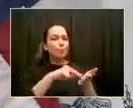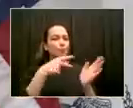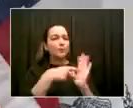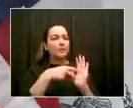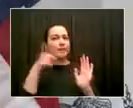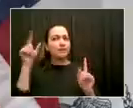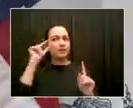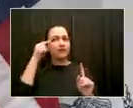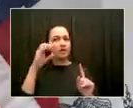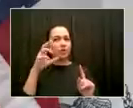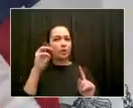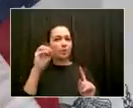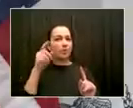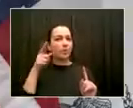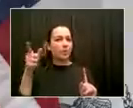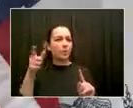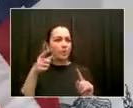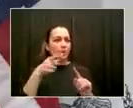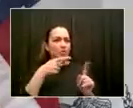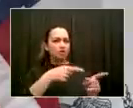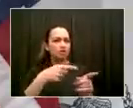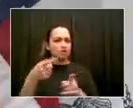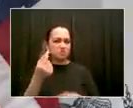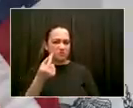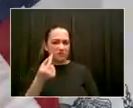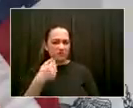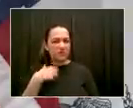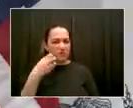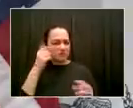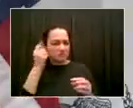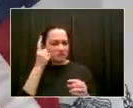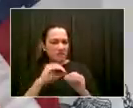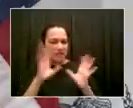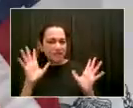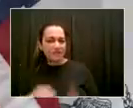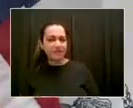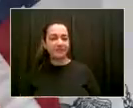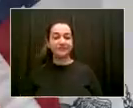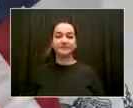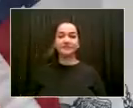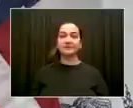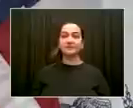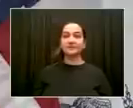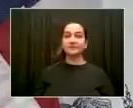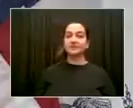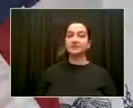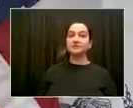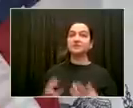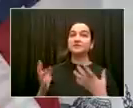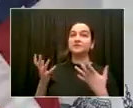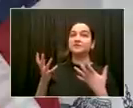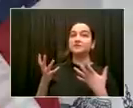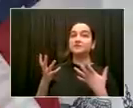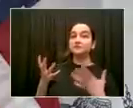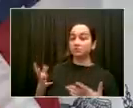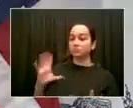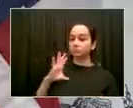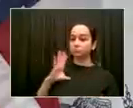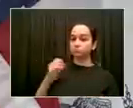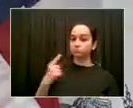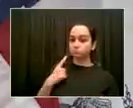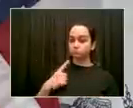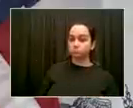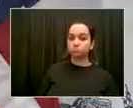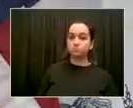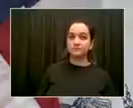of illustrates the point. Look, thank you for the question, Dana. I'm not going to be able to throw out a